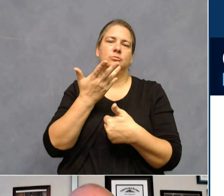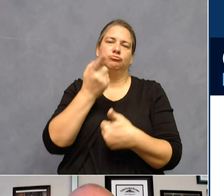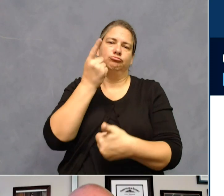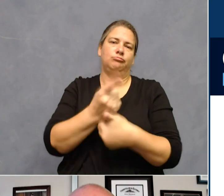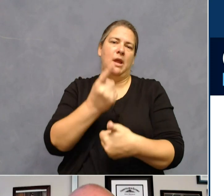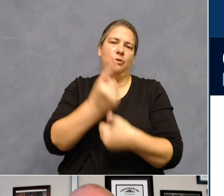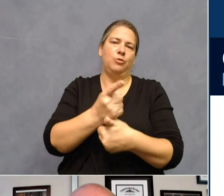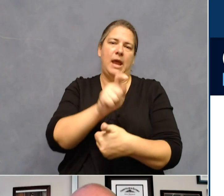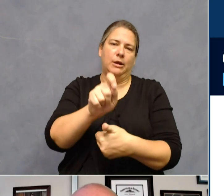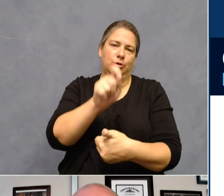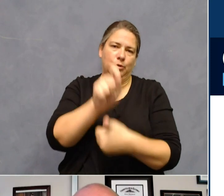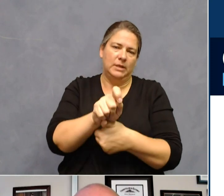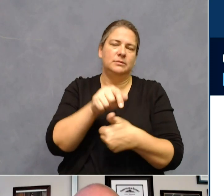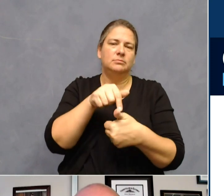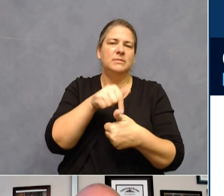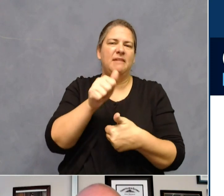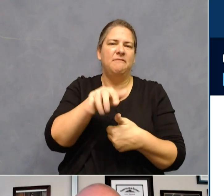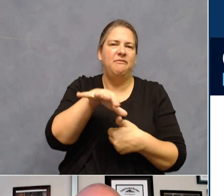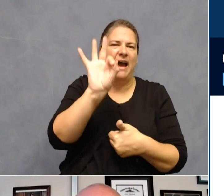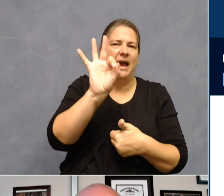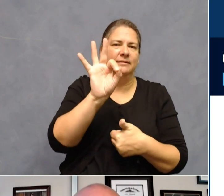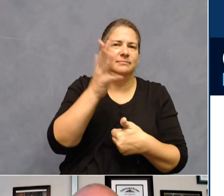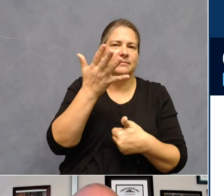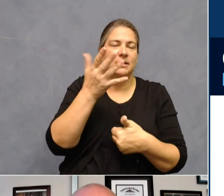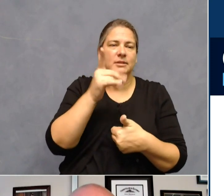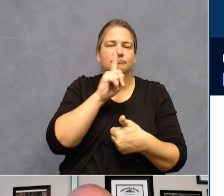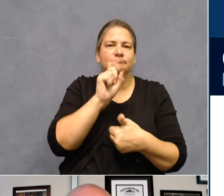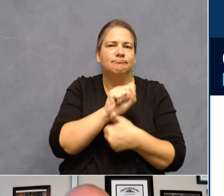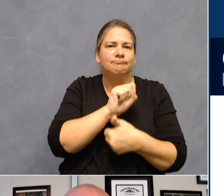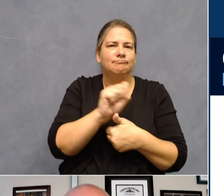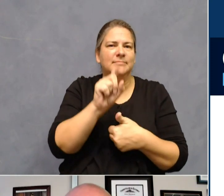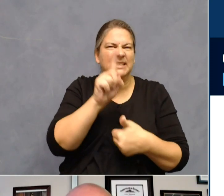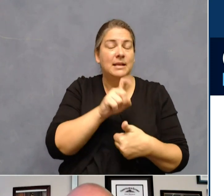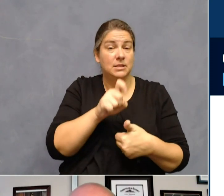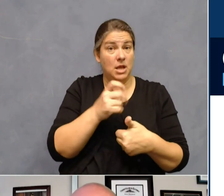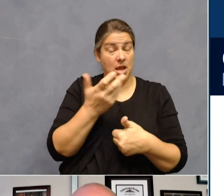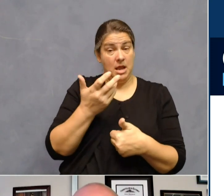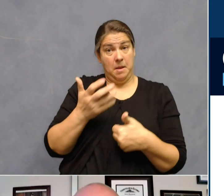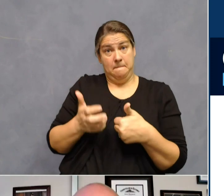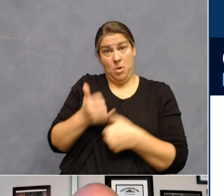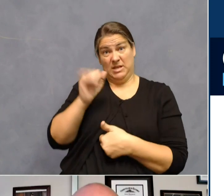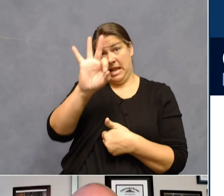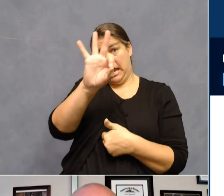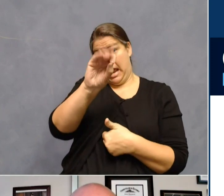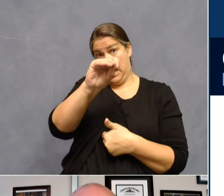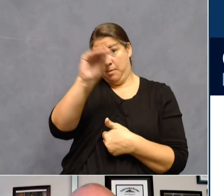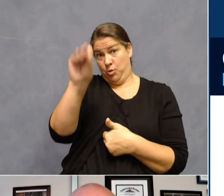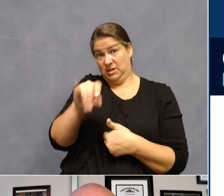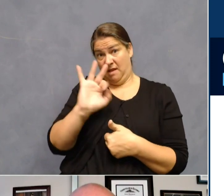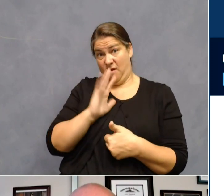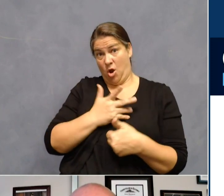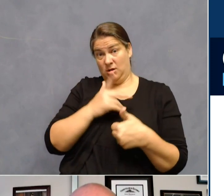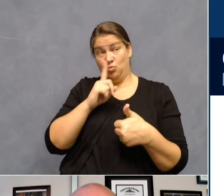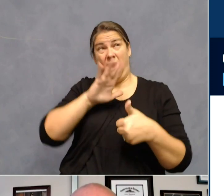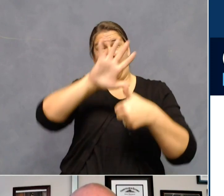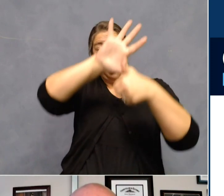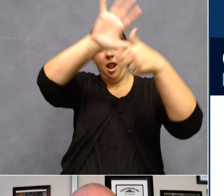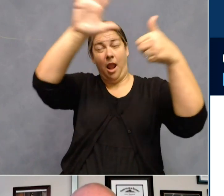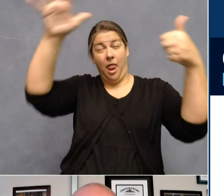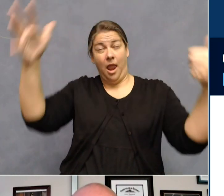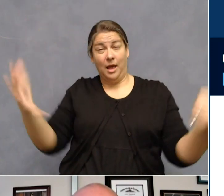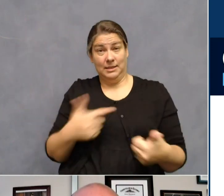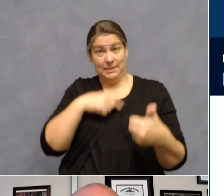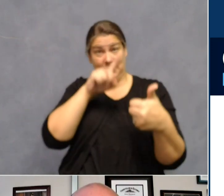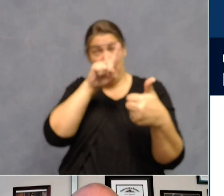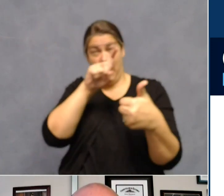infected people. So again, more than 9 in 10 of our tests are PCR tests. So we are only going to look at the PCR tests. They're the most